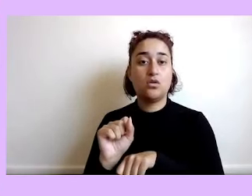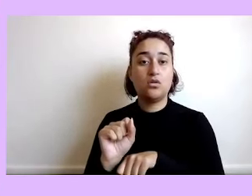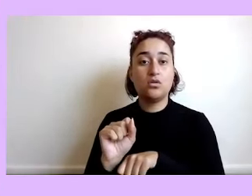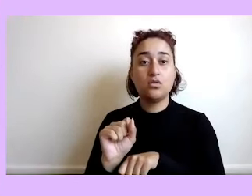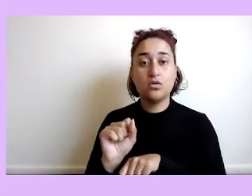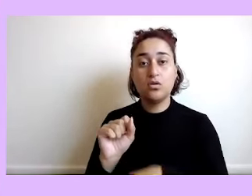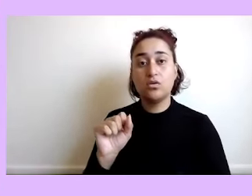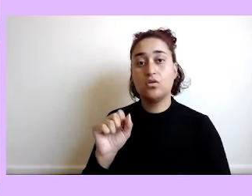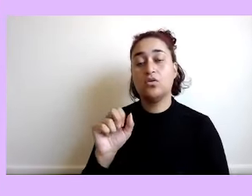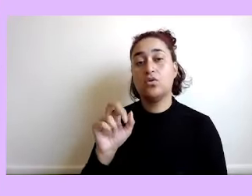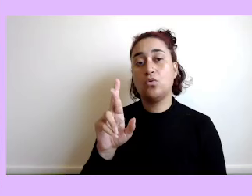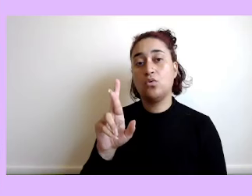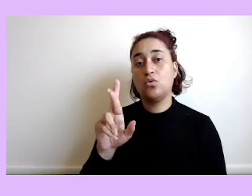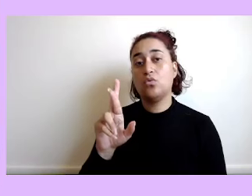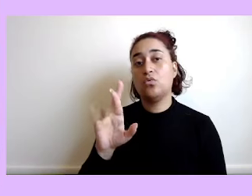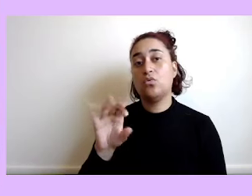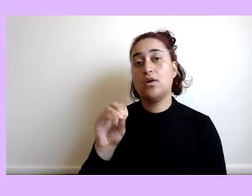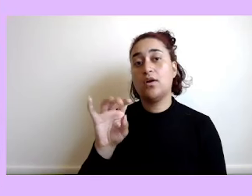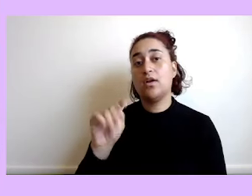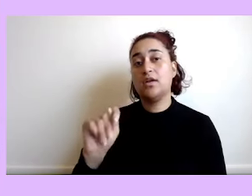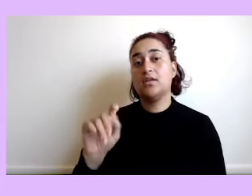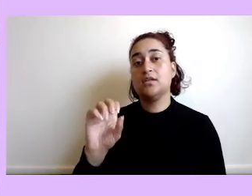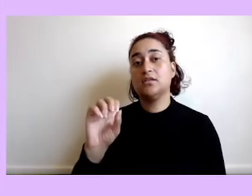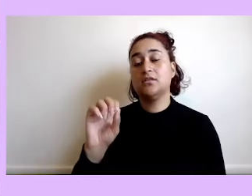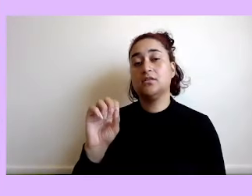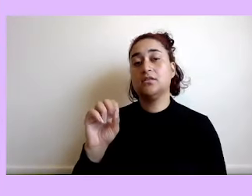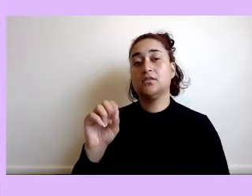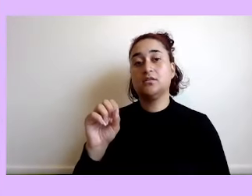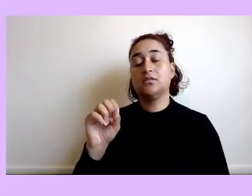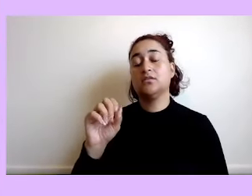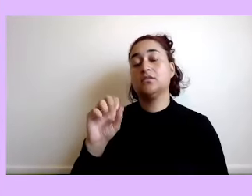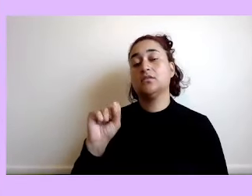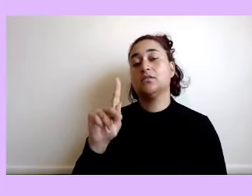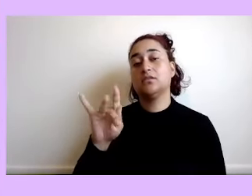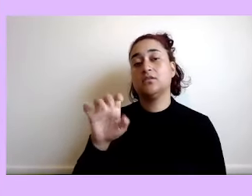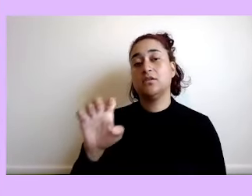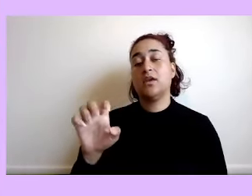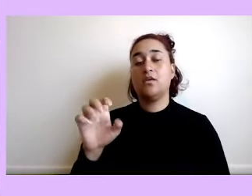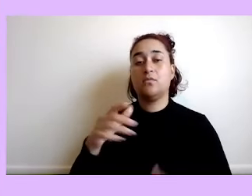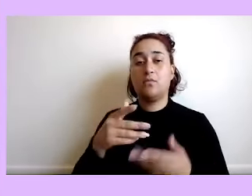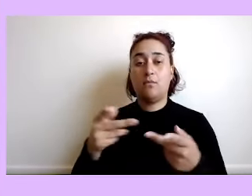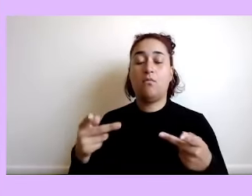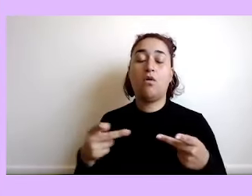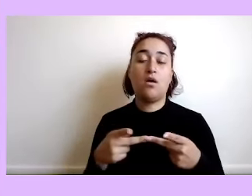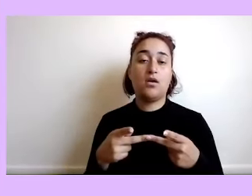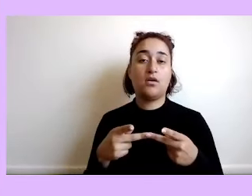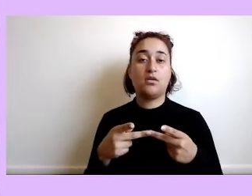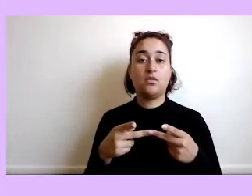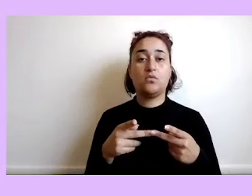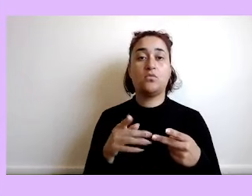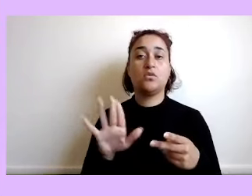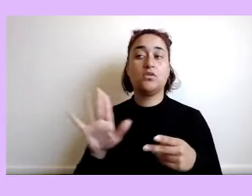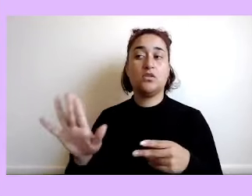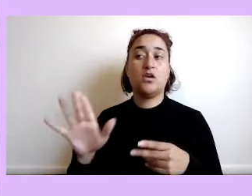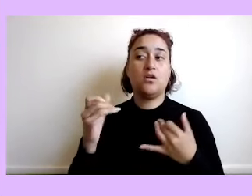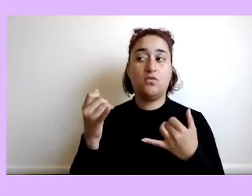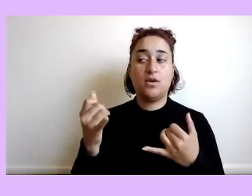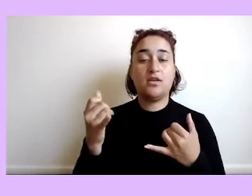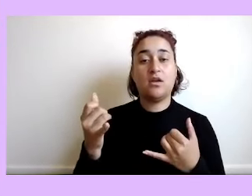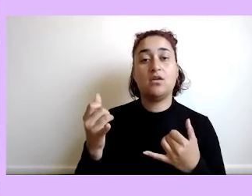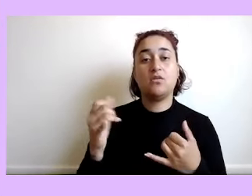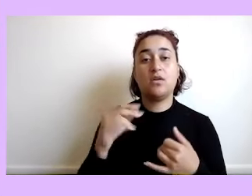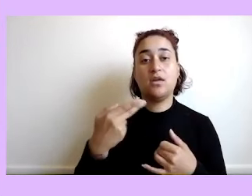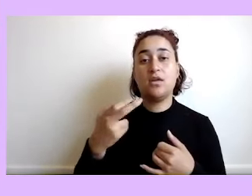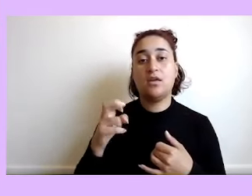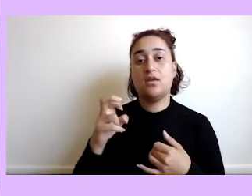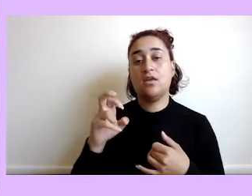Ride at Skate Park and Playhouse, which the Hinterlands Theater Ensemble is in residence at, and it